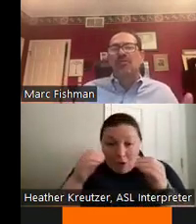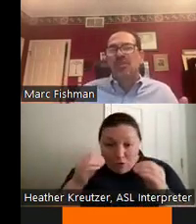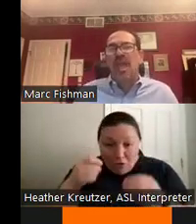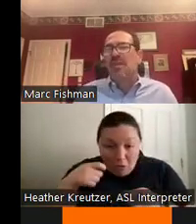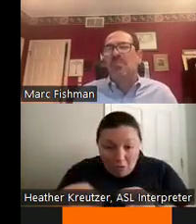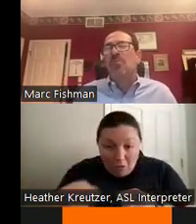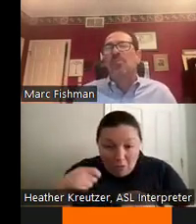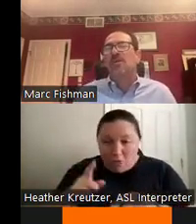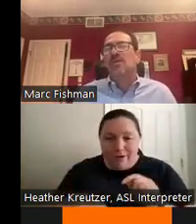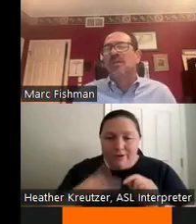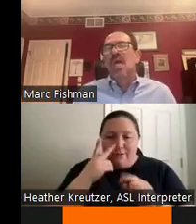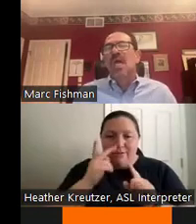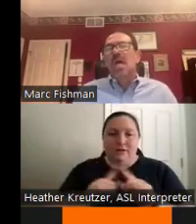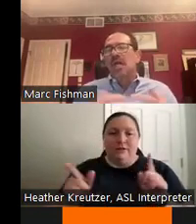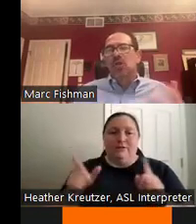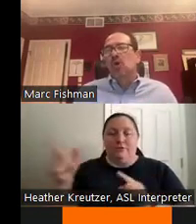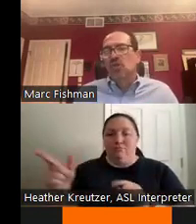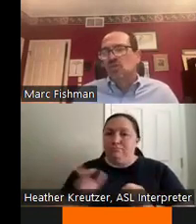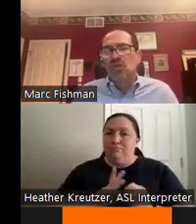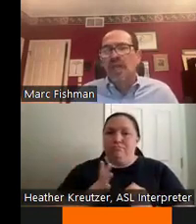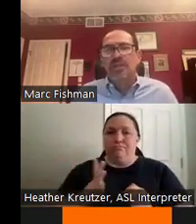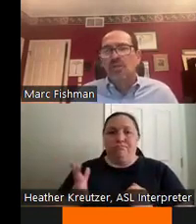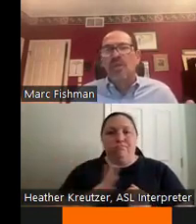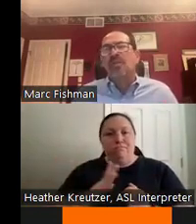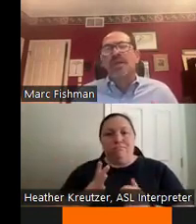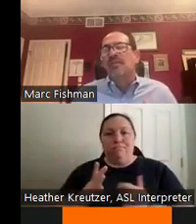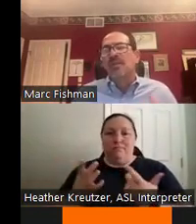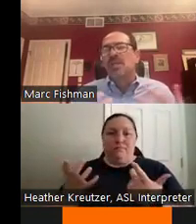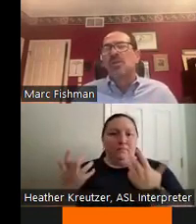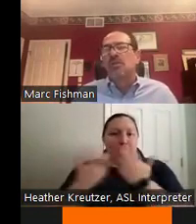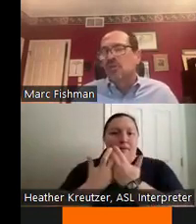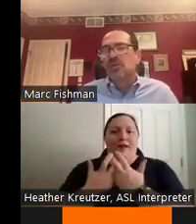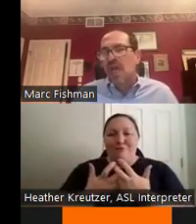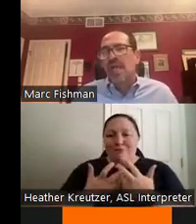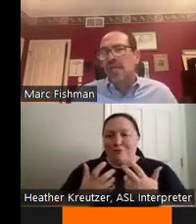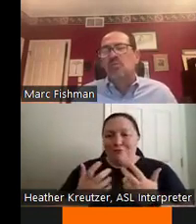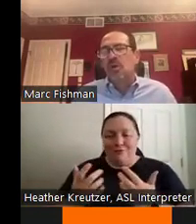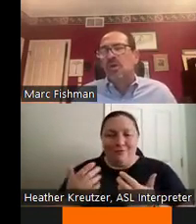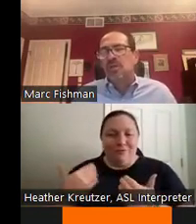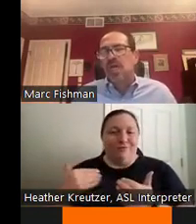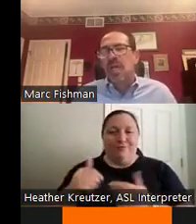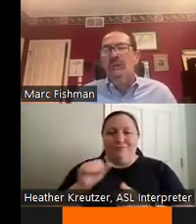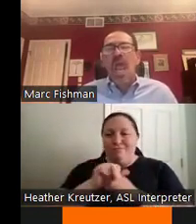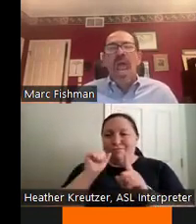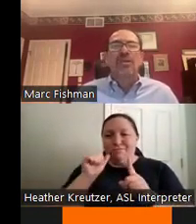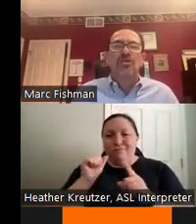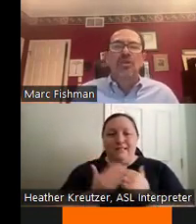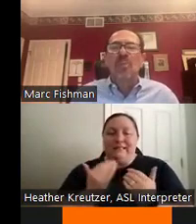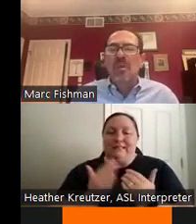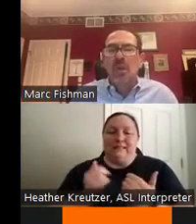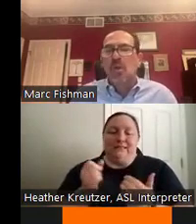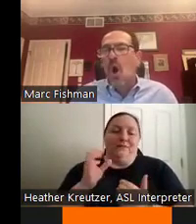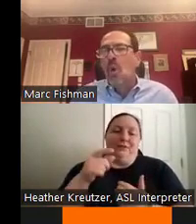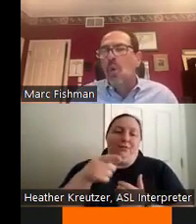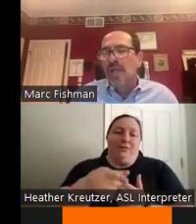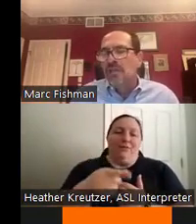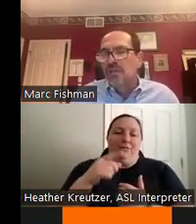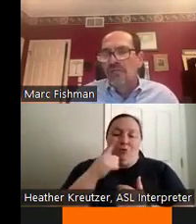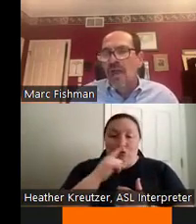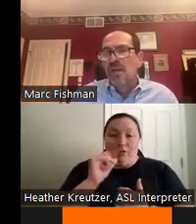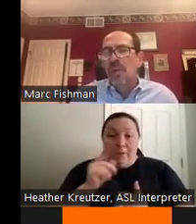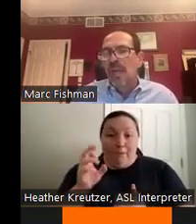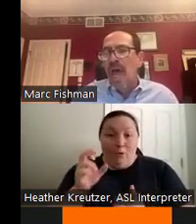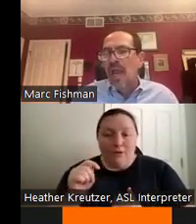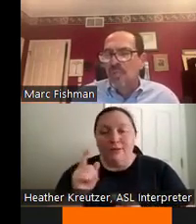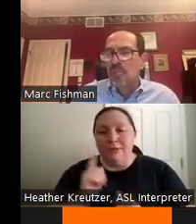have sophisticated pill presses. It looks just like the real thing. The dealers are saying it's Percocet, and some people know